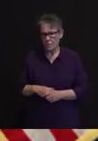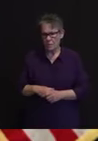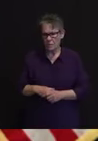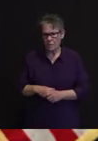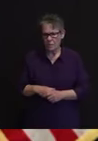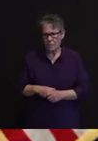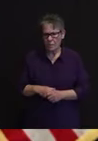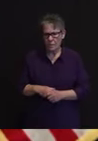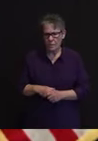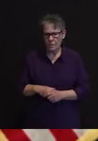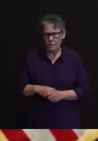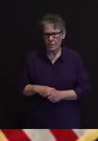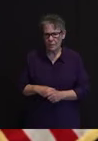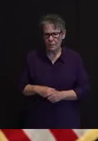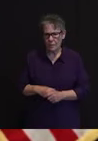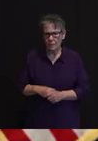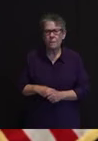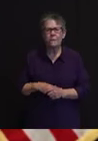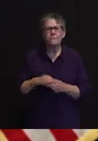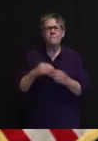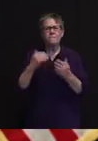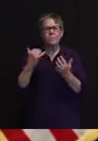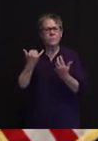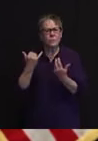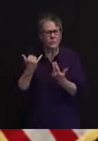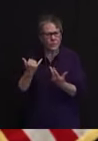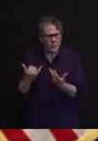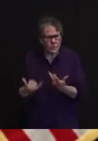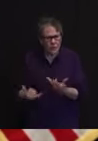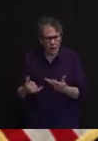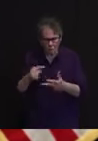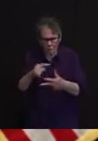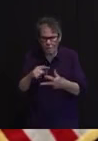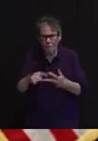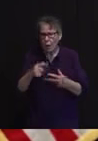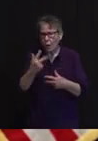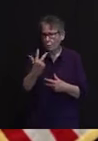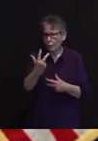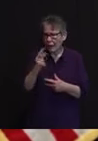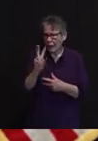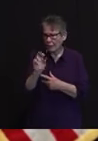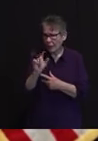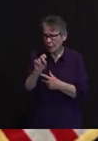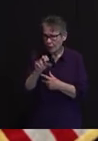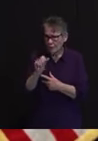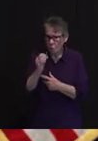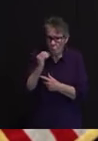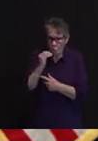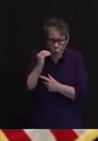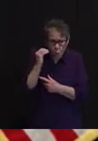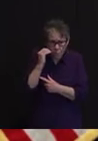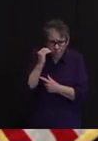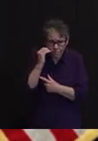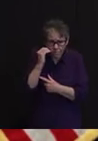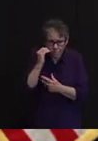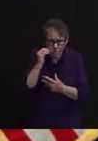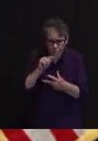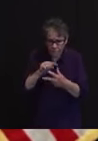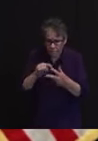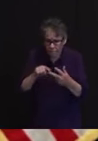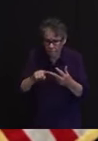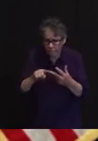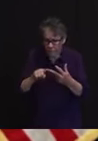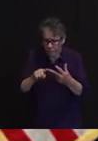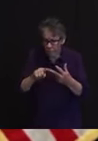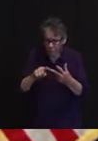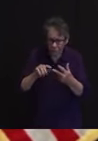it. And so we do have the data on the 3 veterans homes. But do you want to answer the general questions